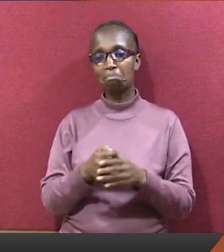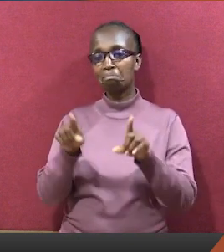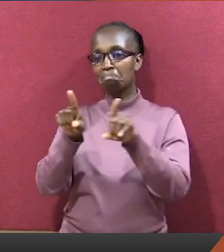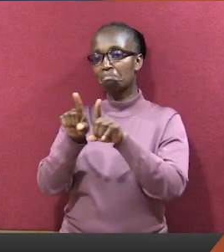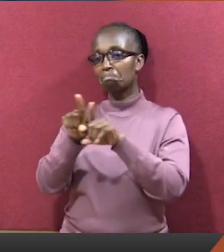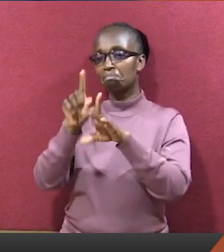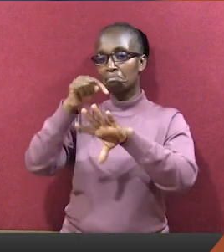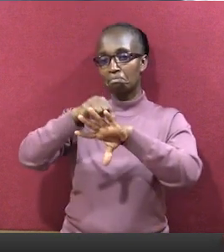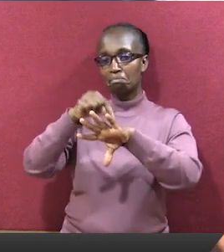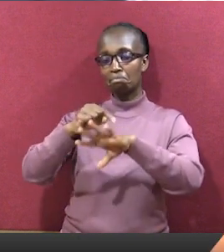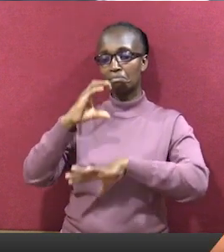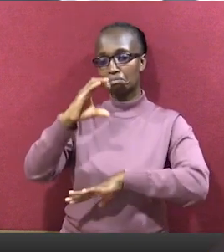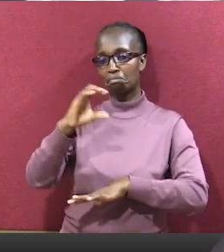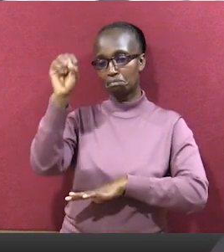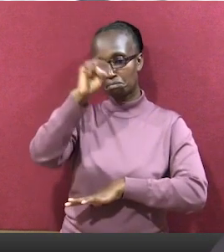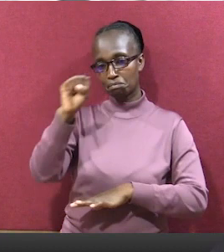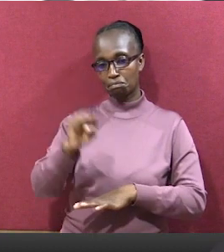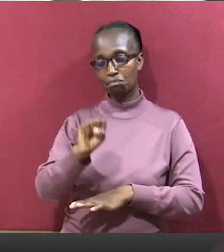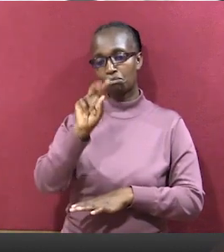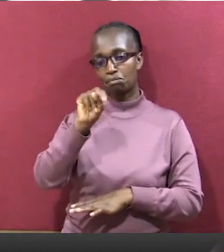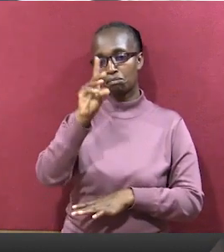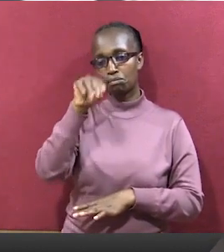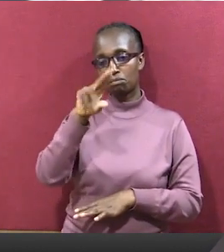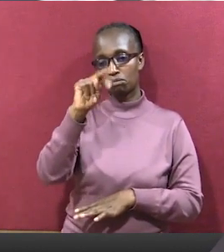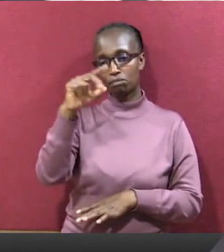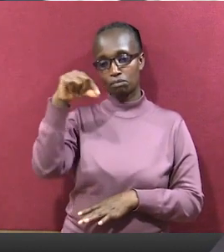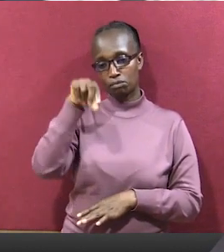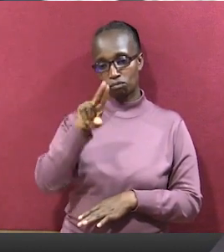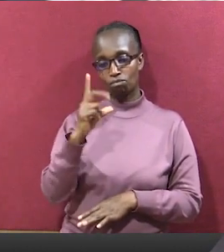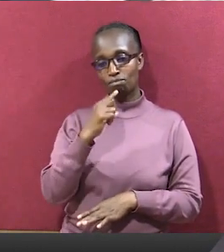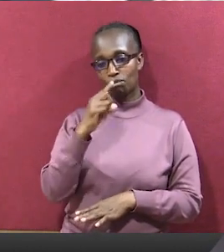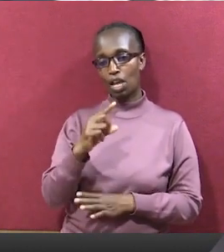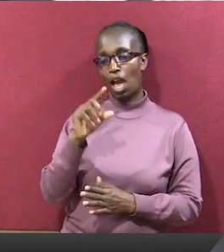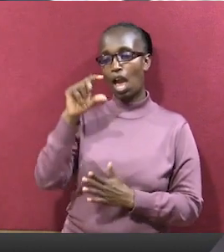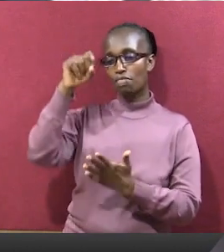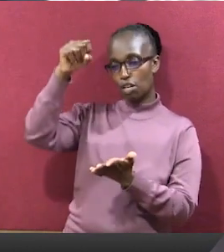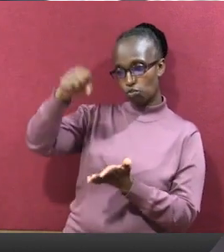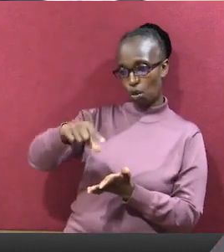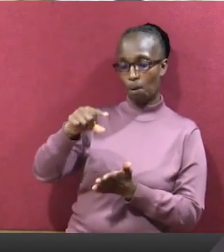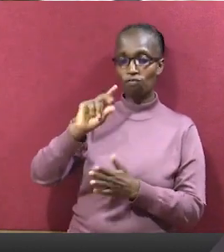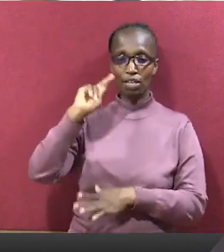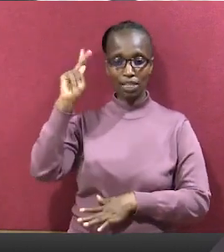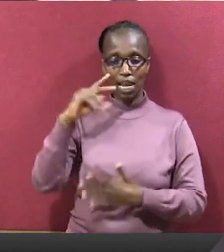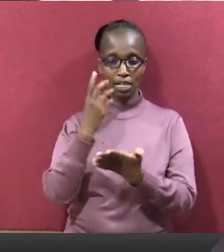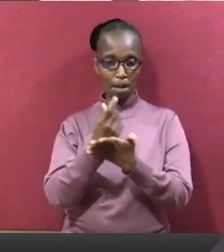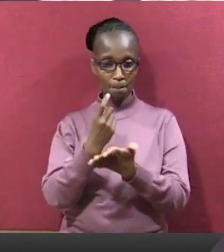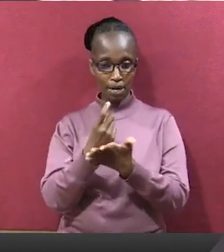fall due. Wakati huo huo, Waziri Ndongo amesema kushuka kwa thamani ya shilingi ya